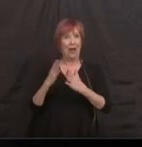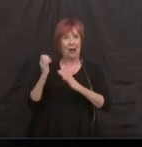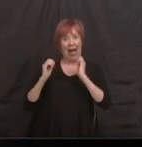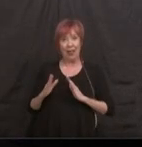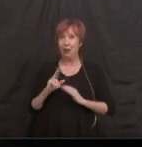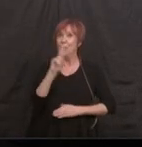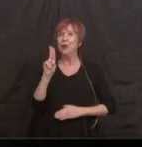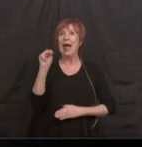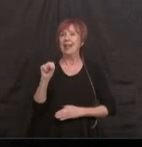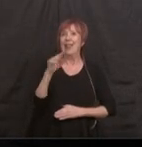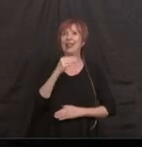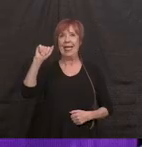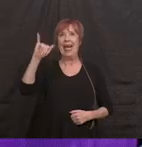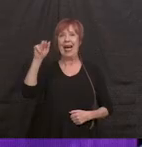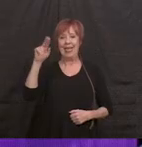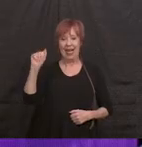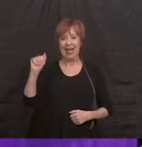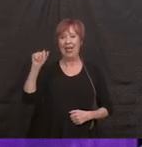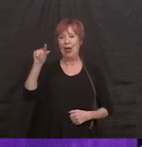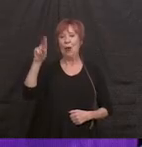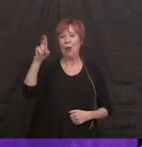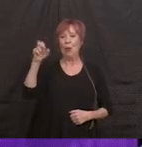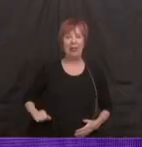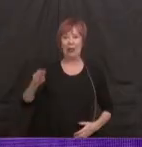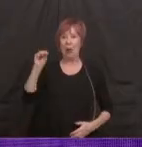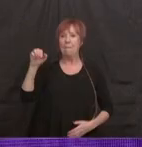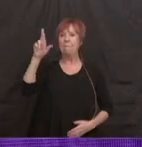and Goodwill Ambassador, Mira Sorvino.